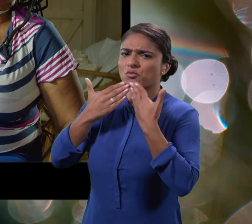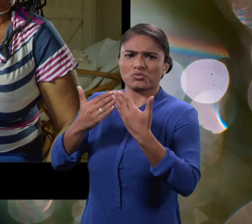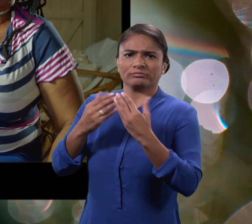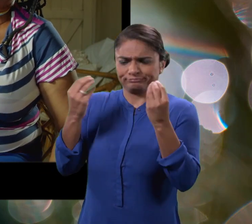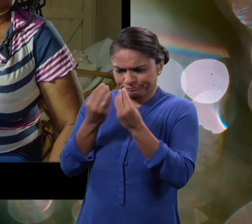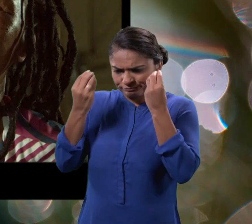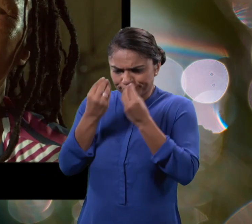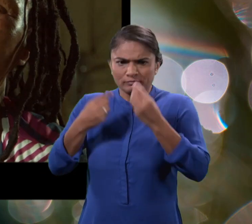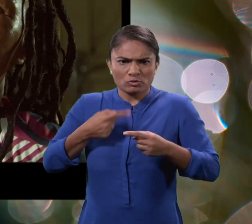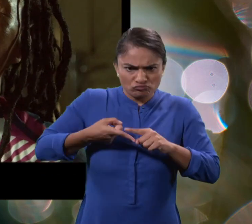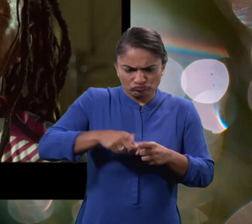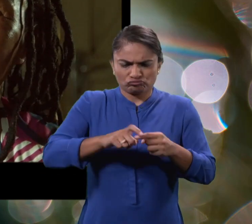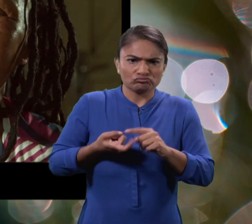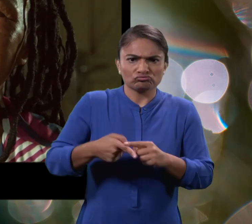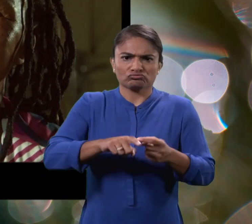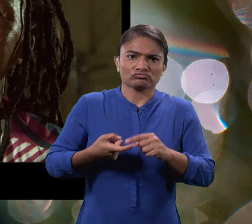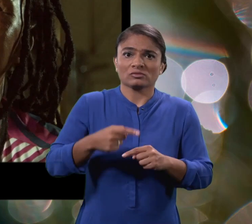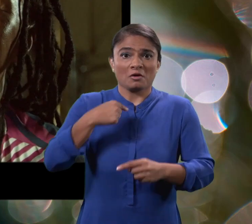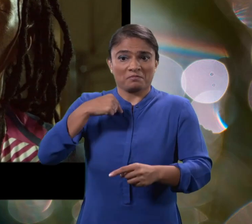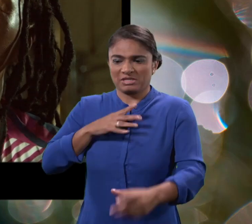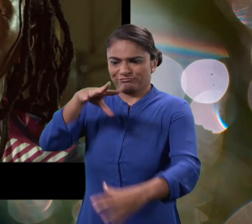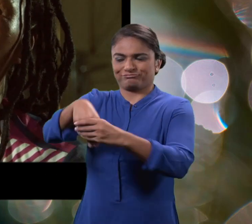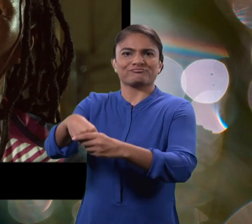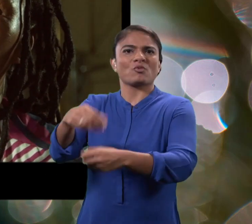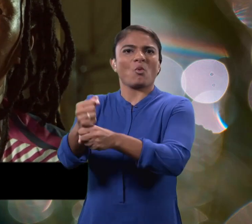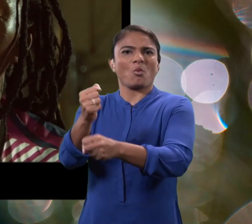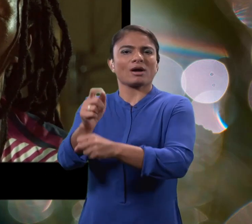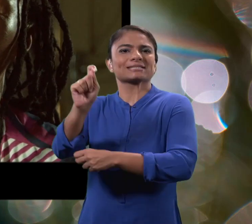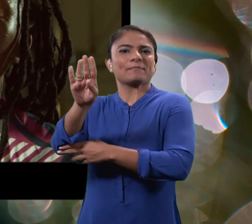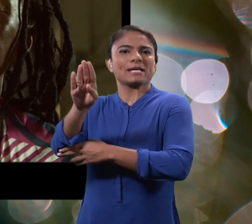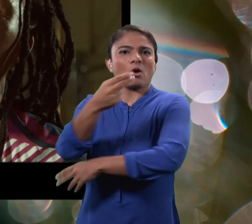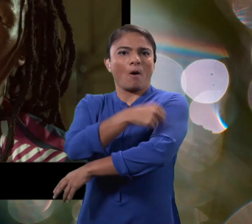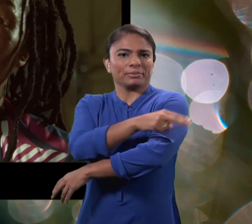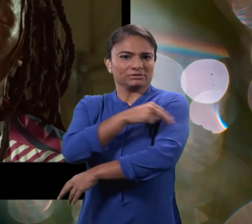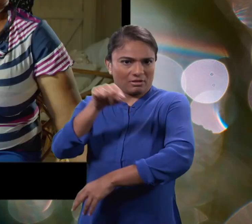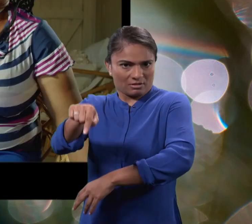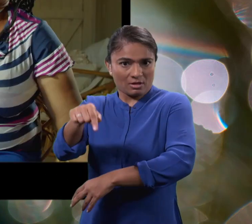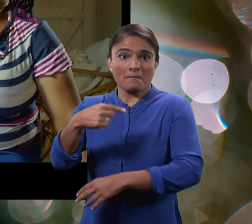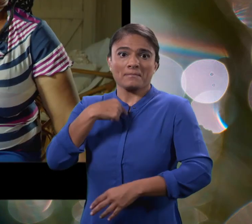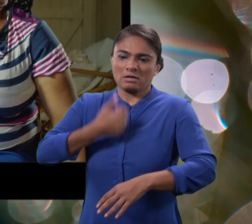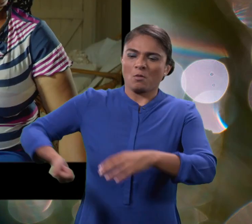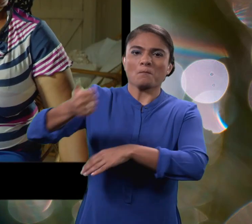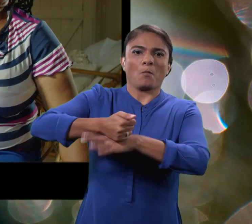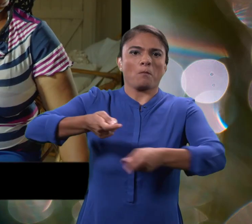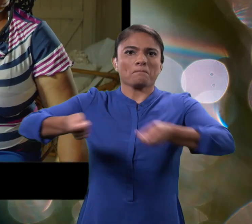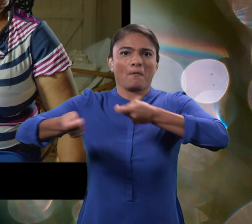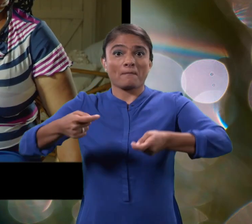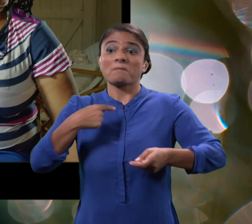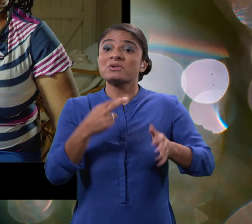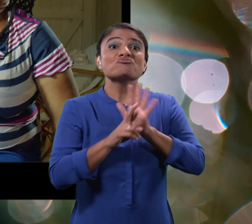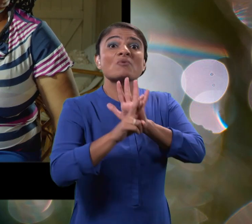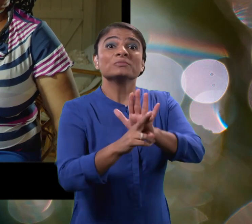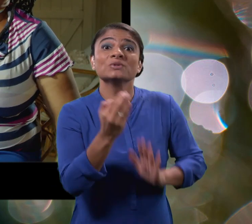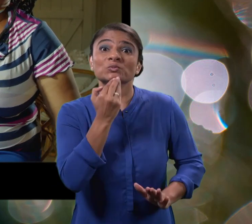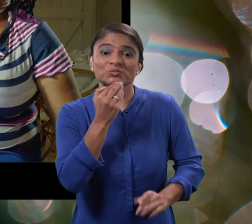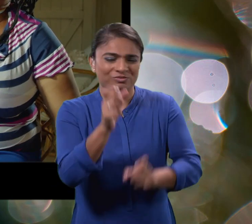Bawundifundise ndakwazi. Mna esibhedlele ndiseNkqubela TB Hospital. ndiyi-board member phaa